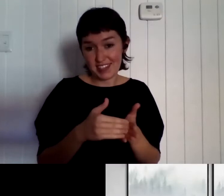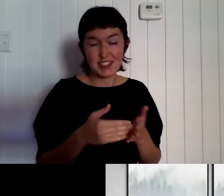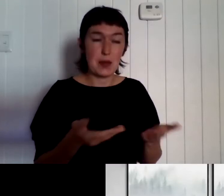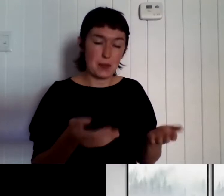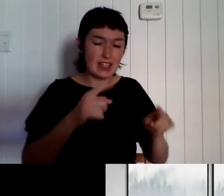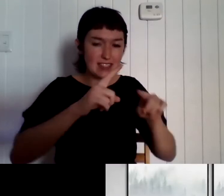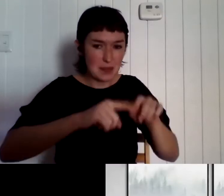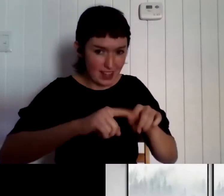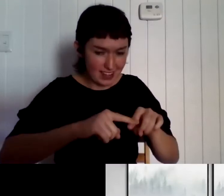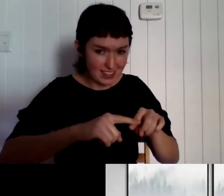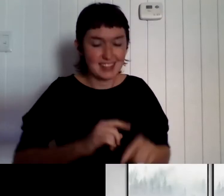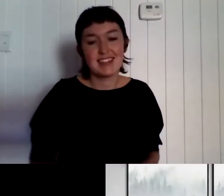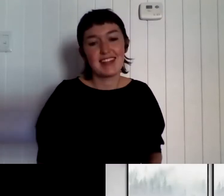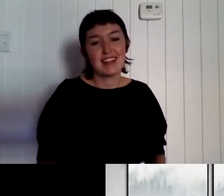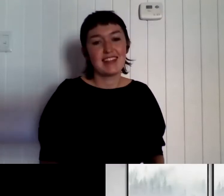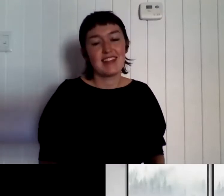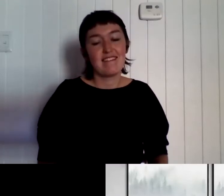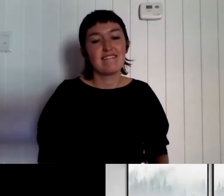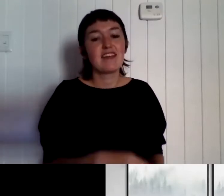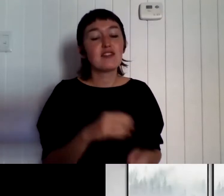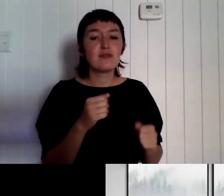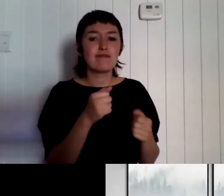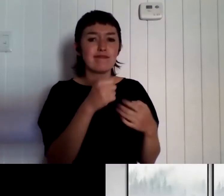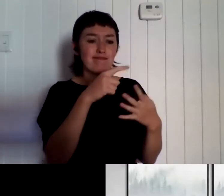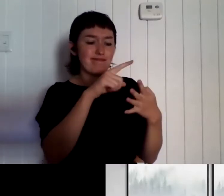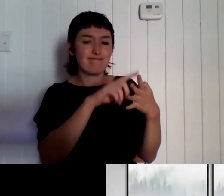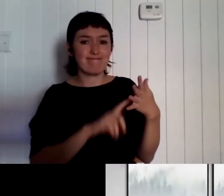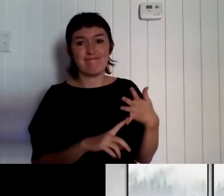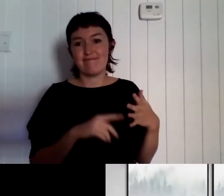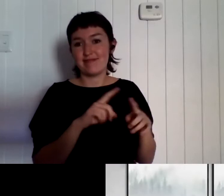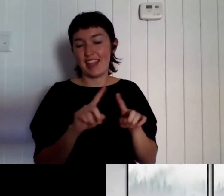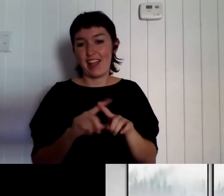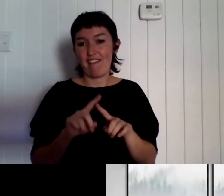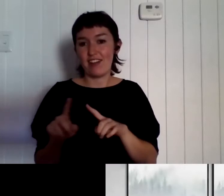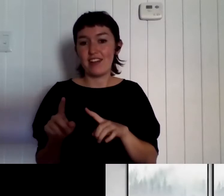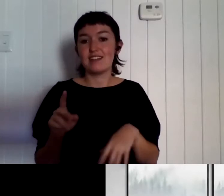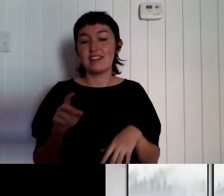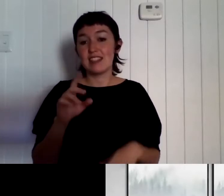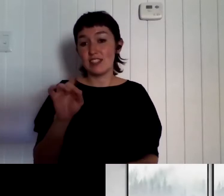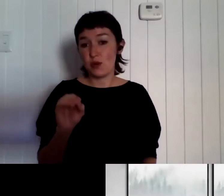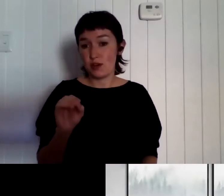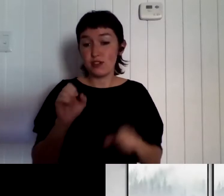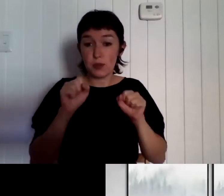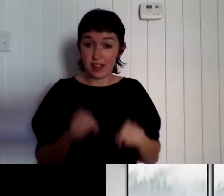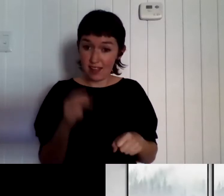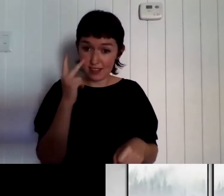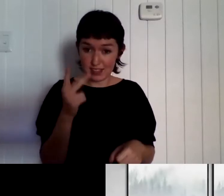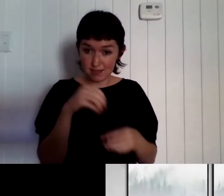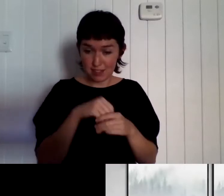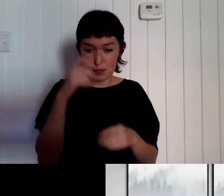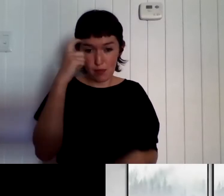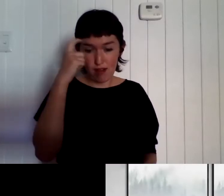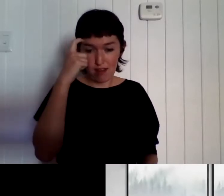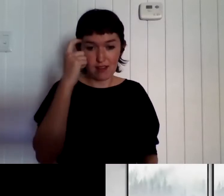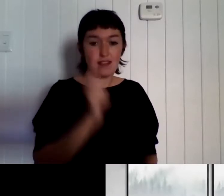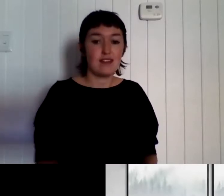a number of disorders or differences in people that you can see in the brain. So